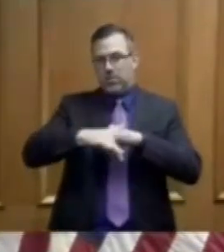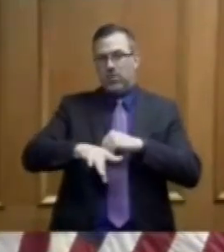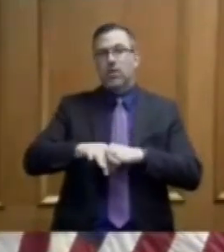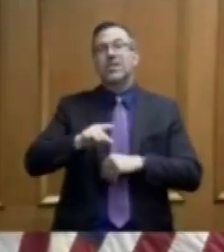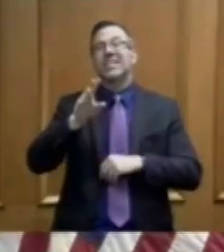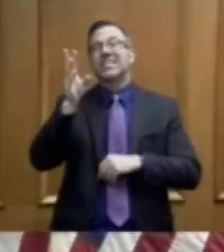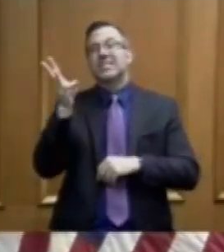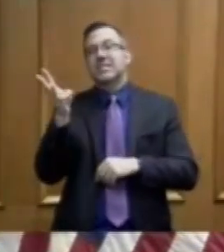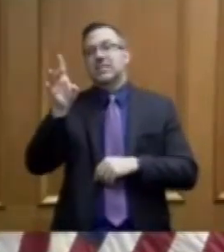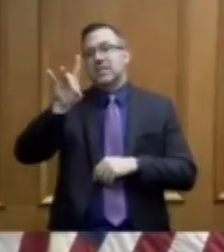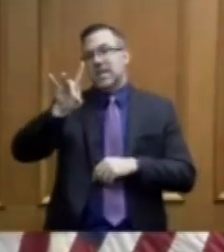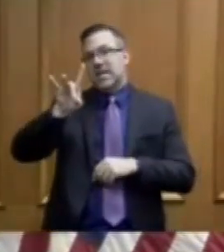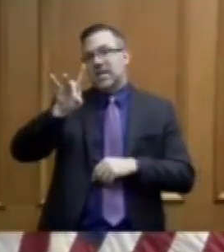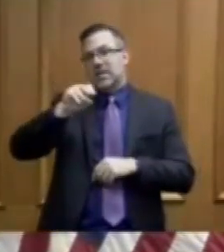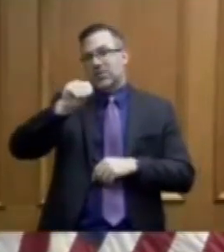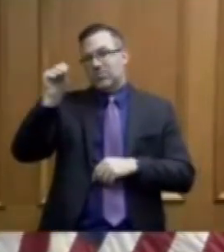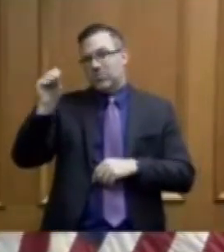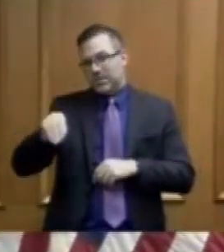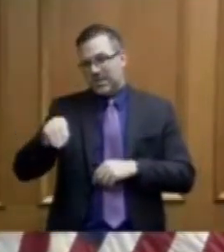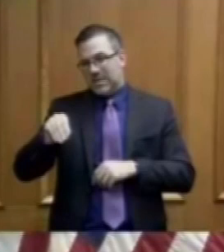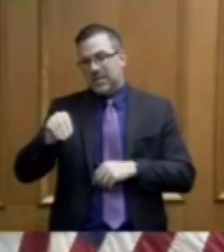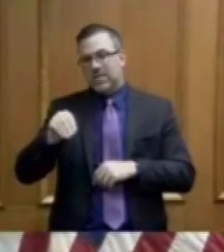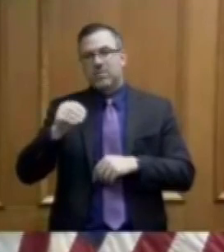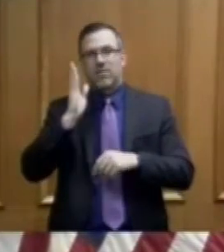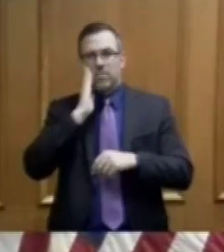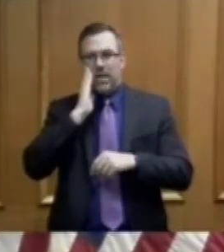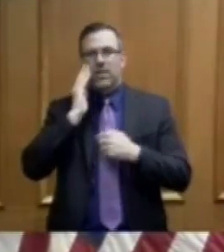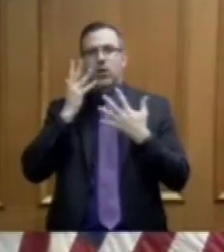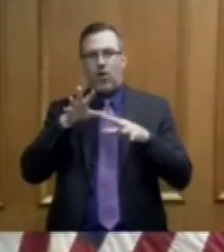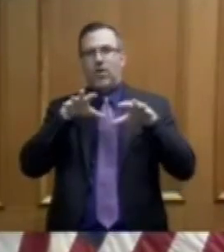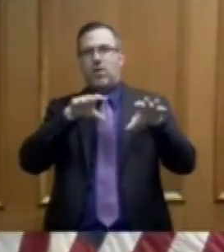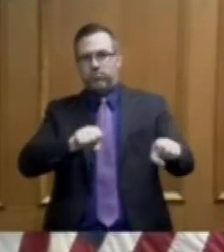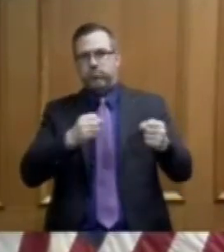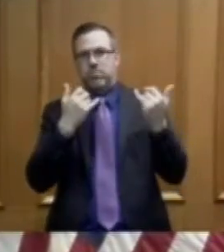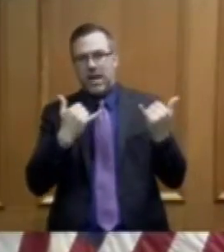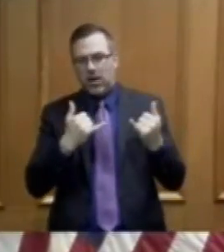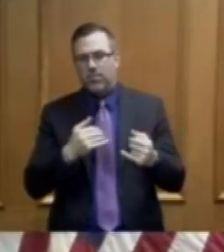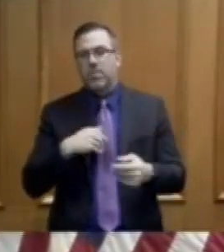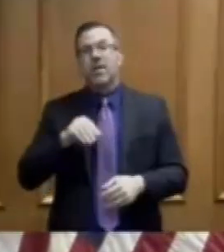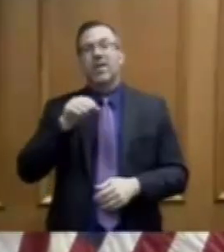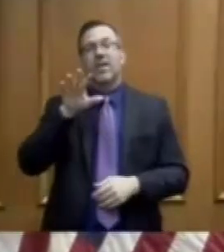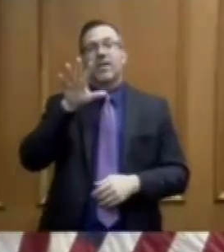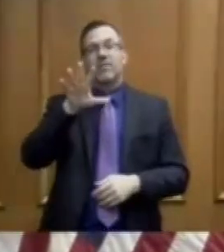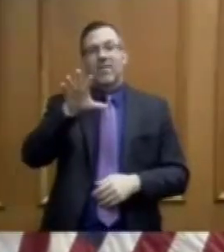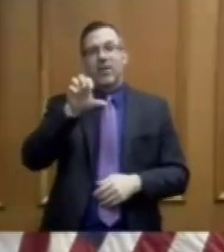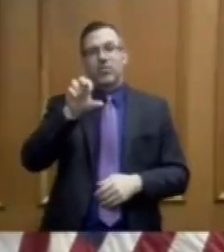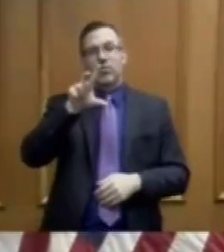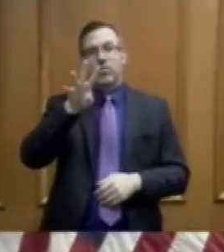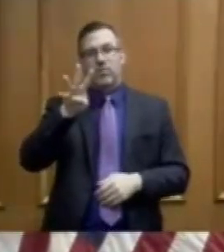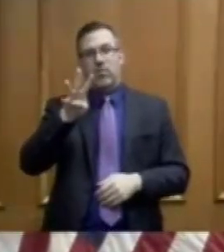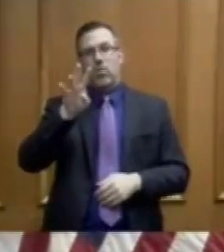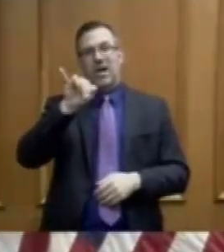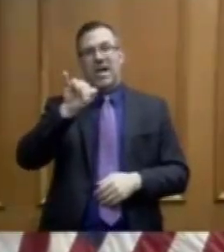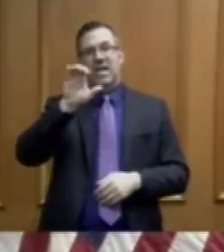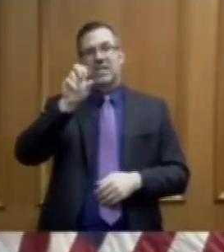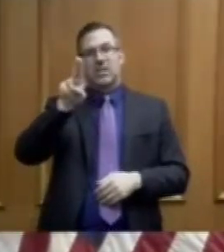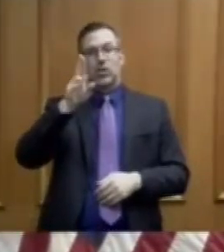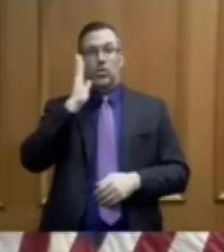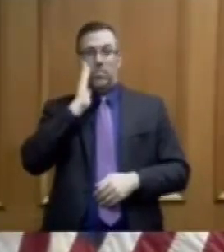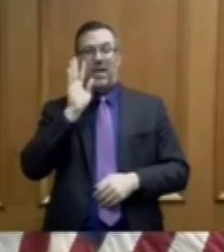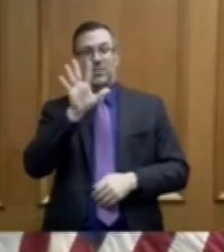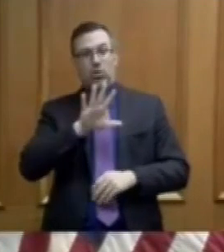68% is what's taken up right now. I have 534 ICU beds statewide available